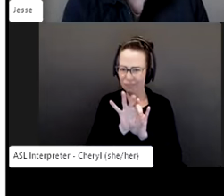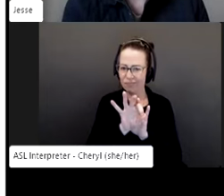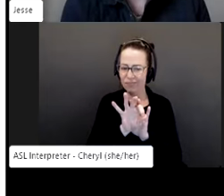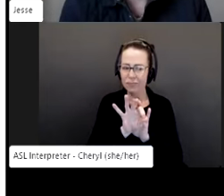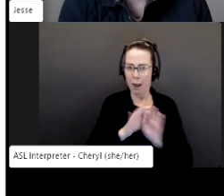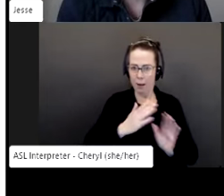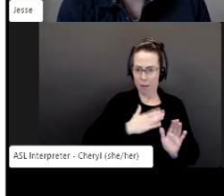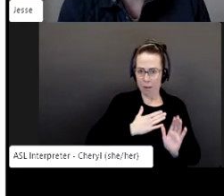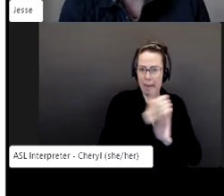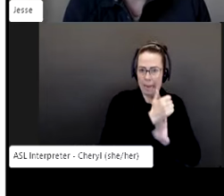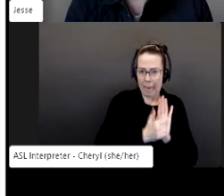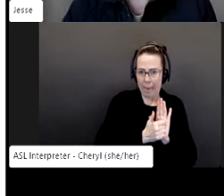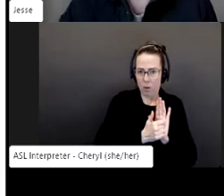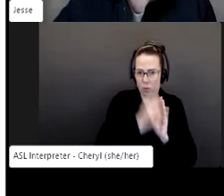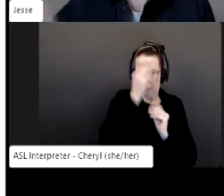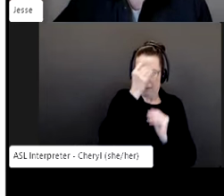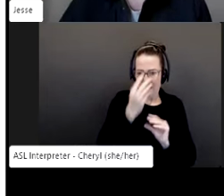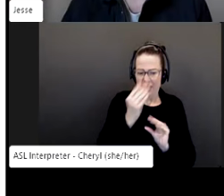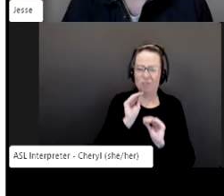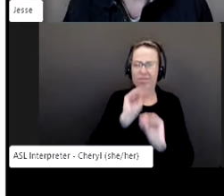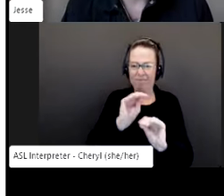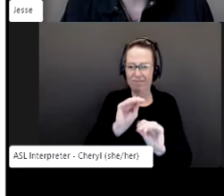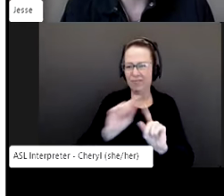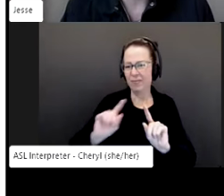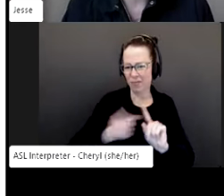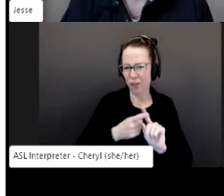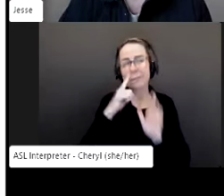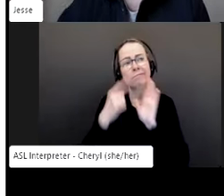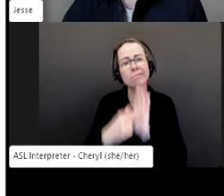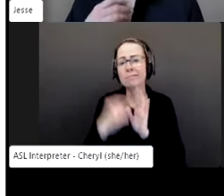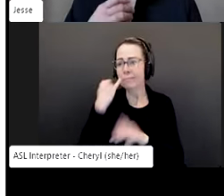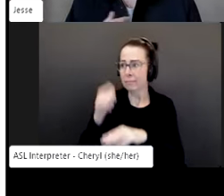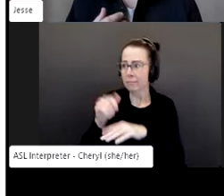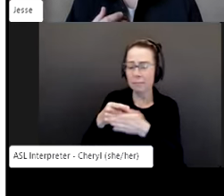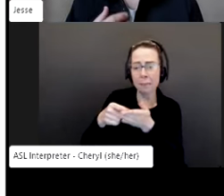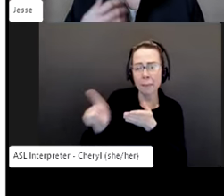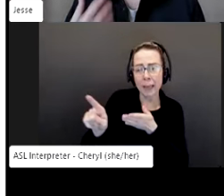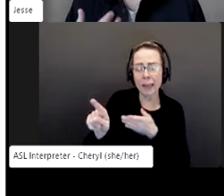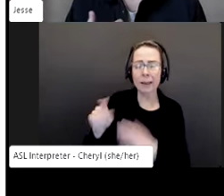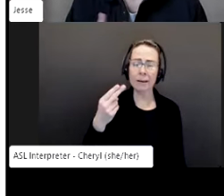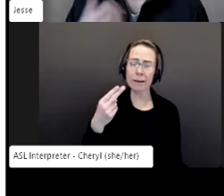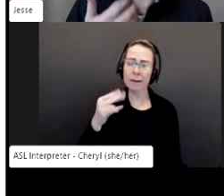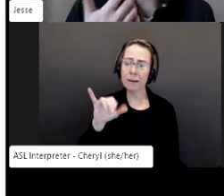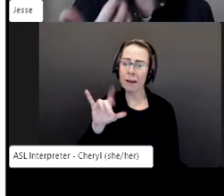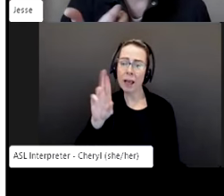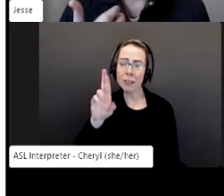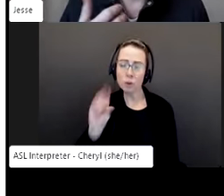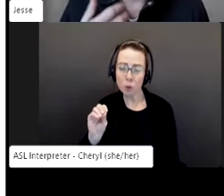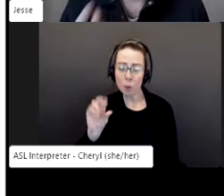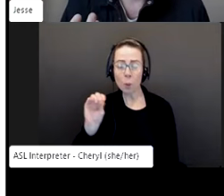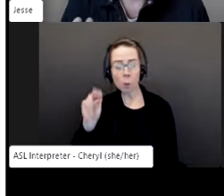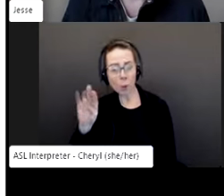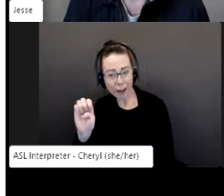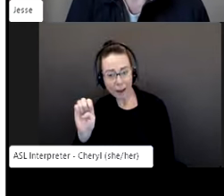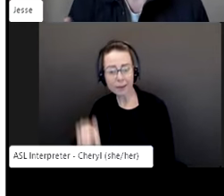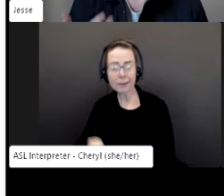know, Hydro One or Bell Mobility, those sorts of things would require you to have like